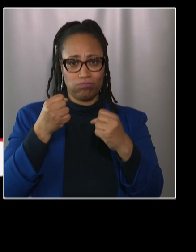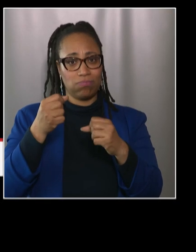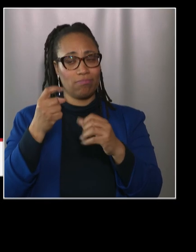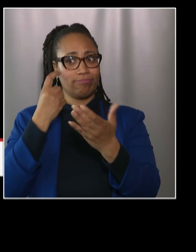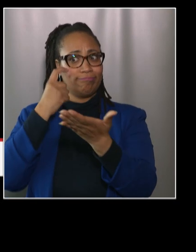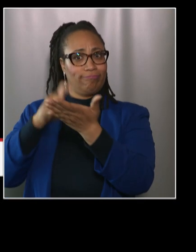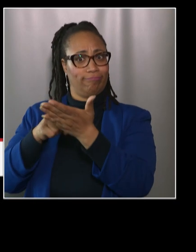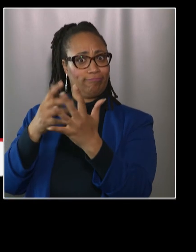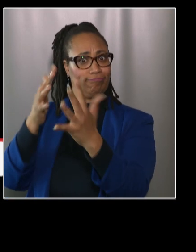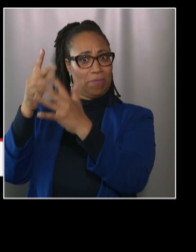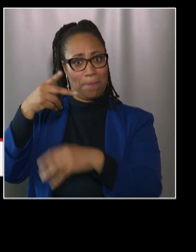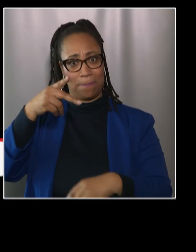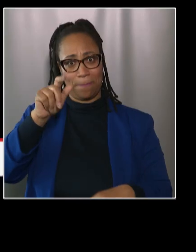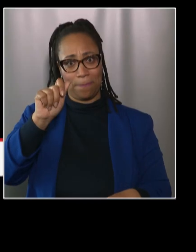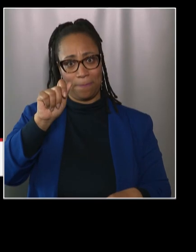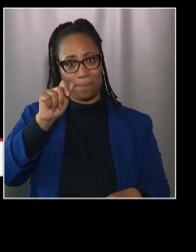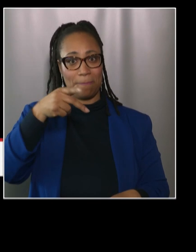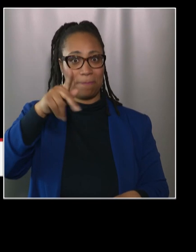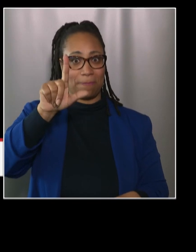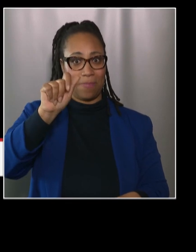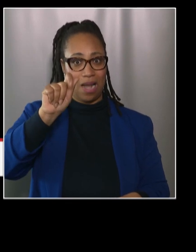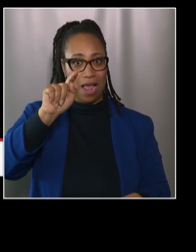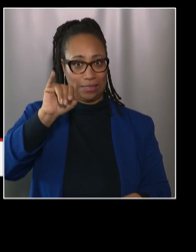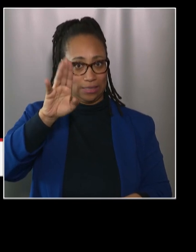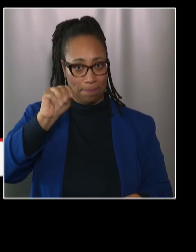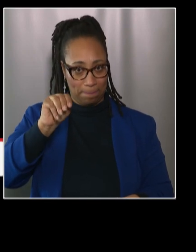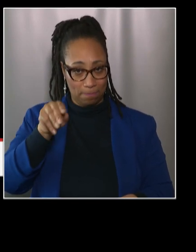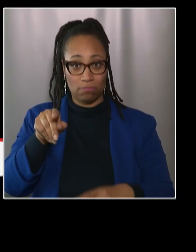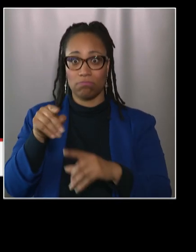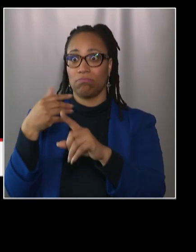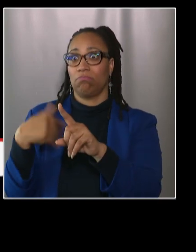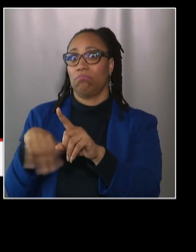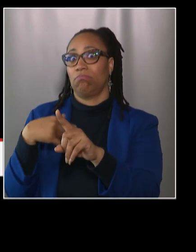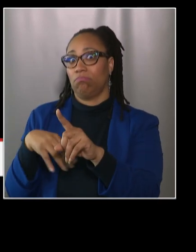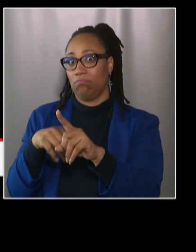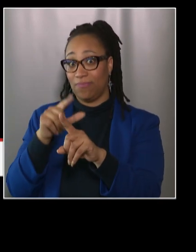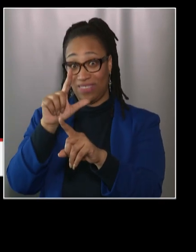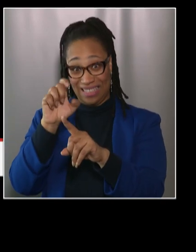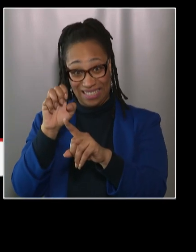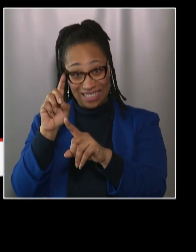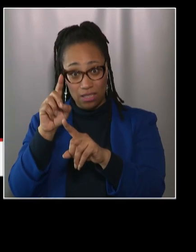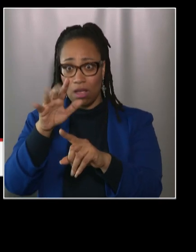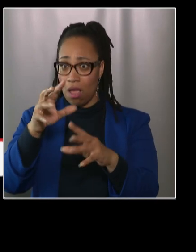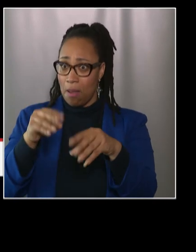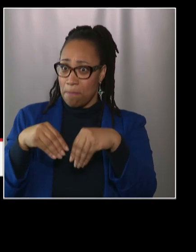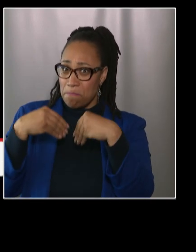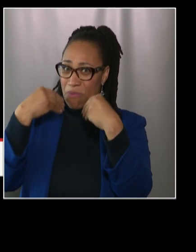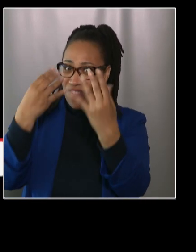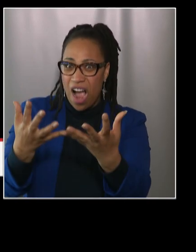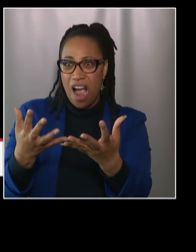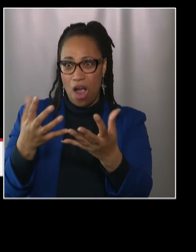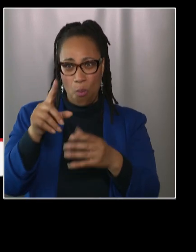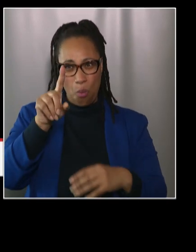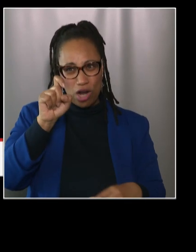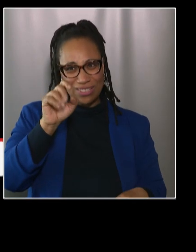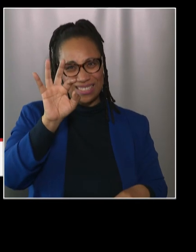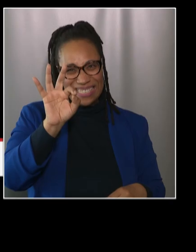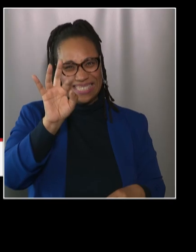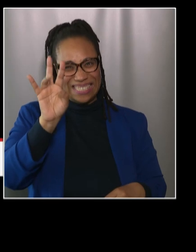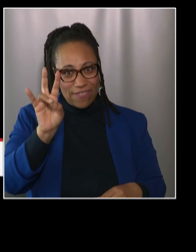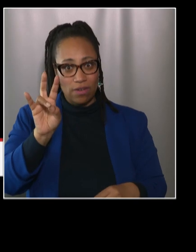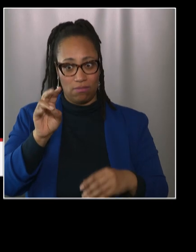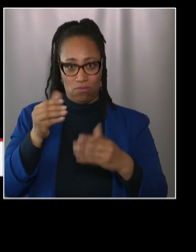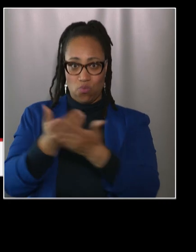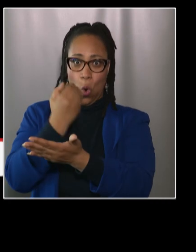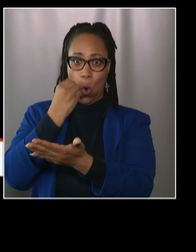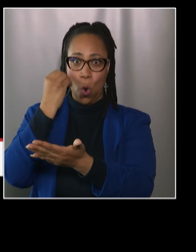delivering 197 new homes. Novel 14th also hosts a local business, Land of